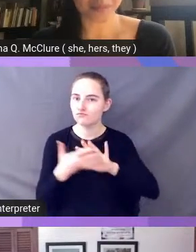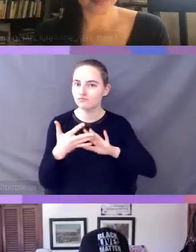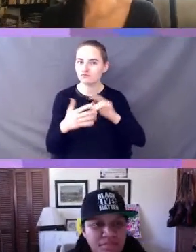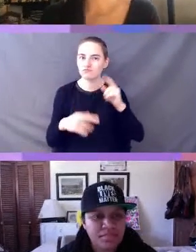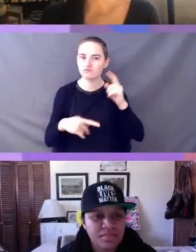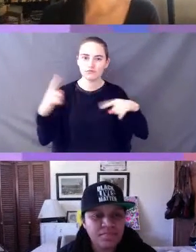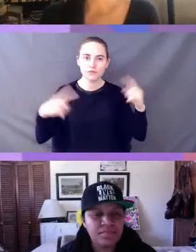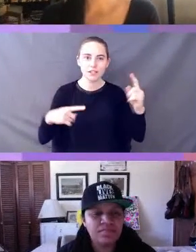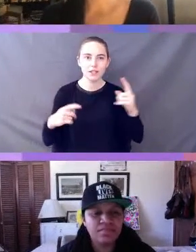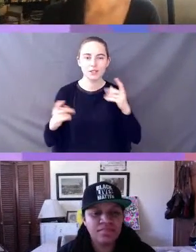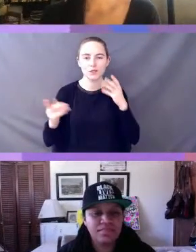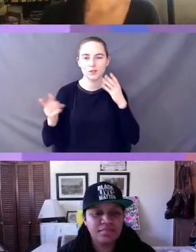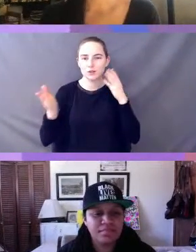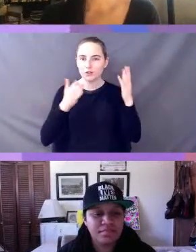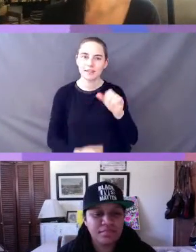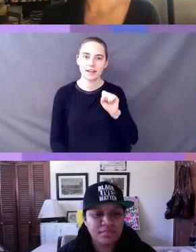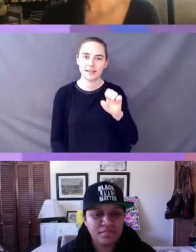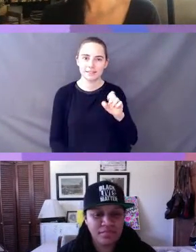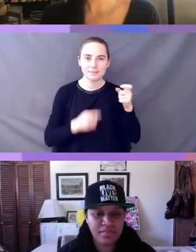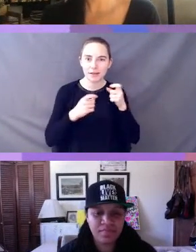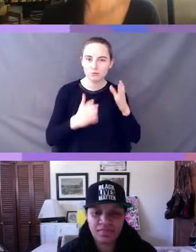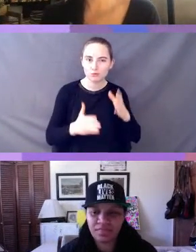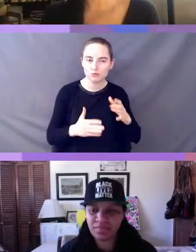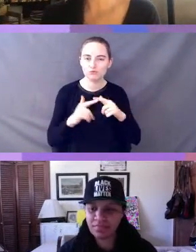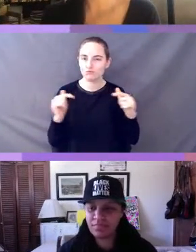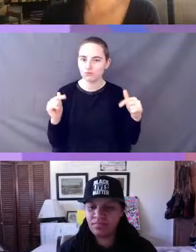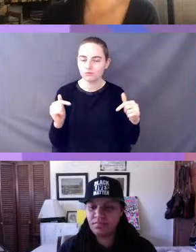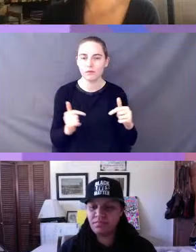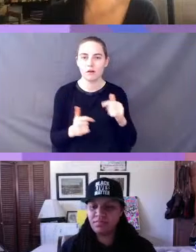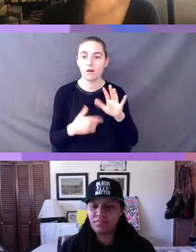You can learn about everything that you can engage with at the center at